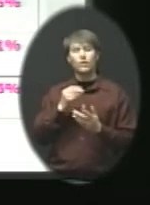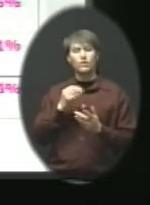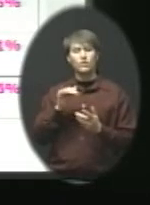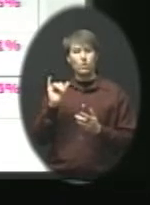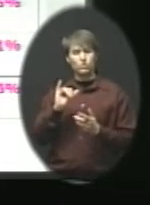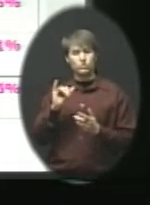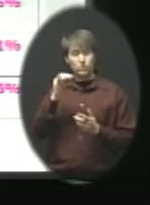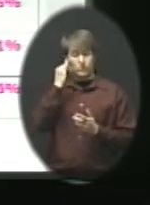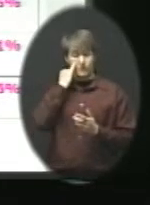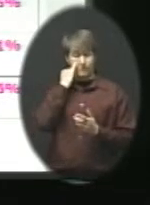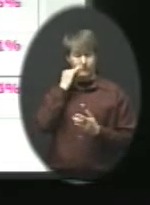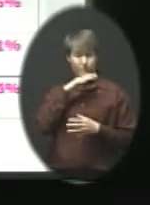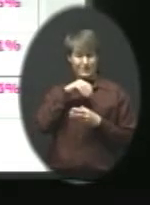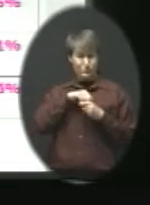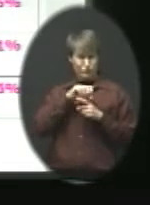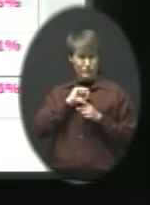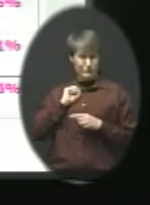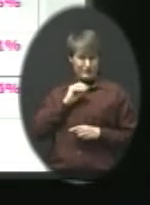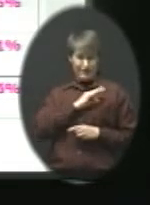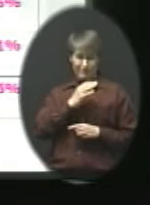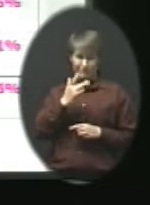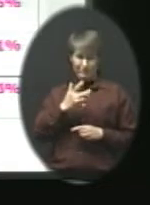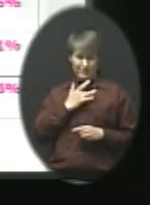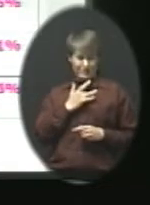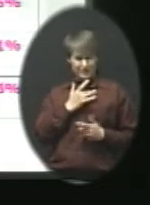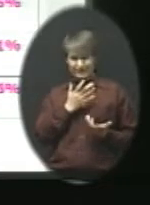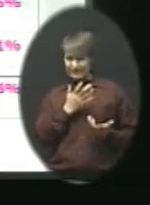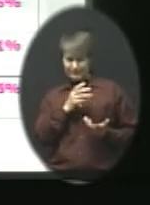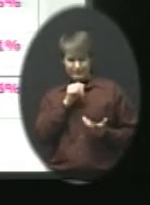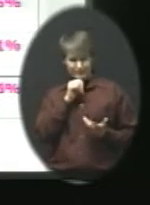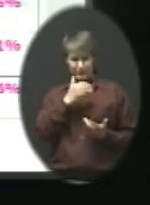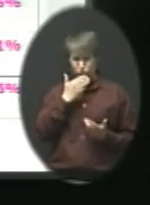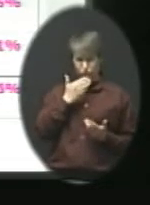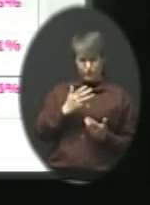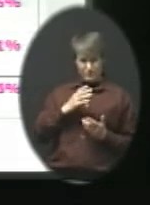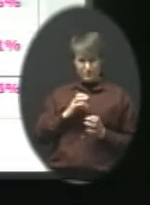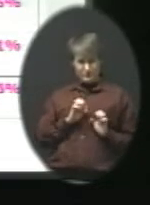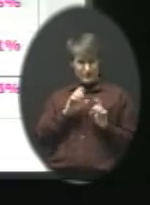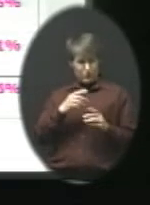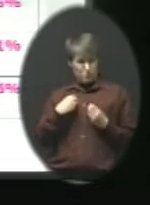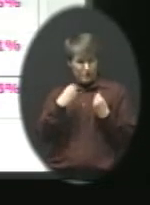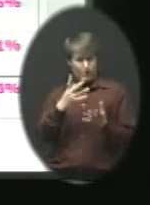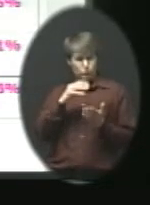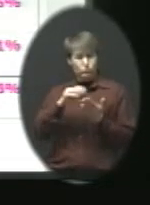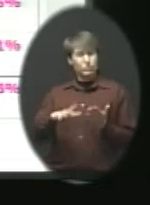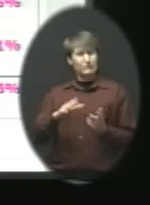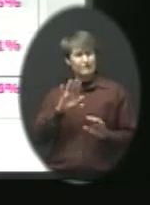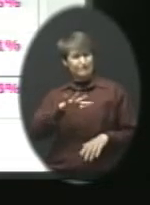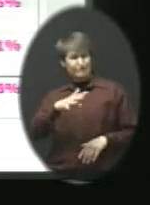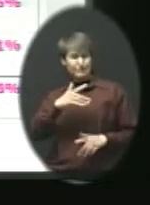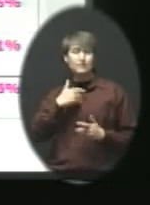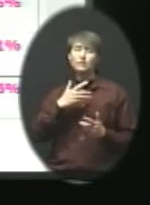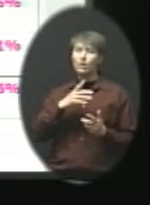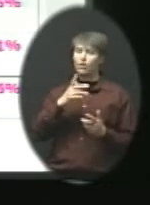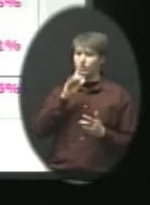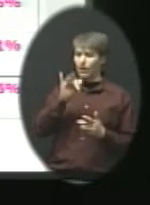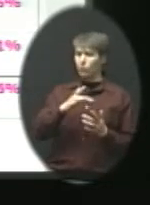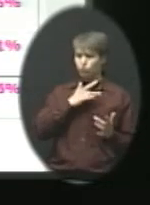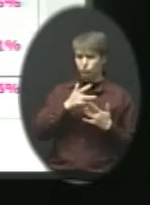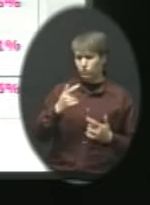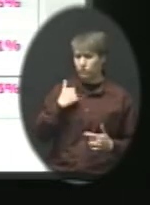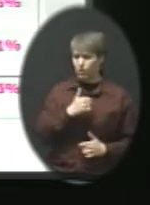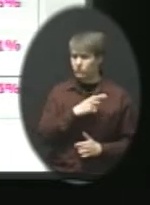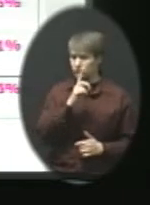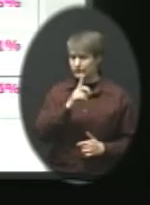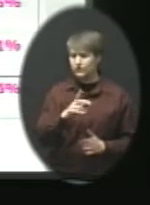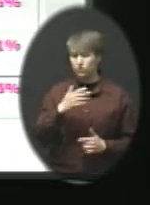course, if our internal staff doesn't feel good about the education we're providing to our students, certainly that would be a concern to us. Very